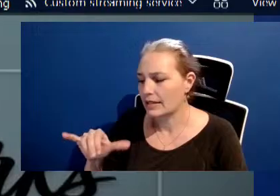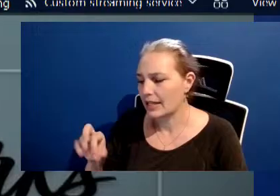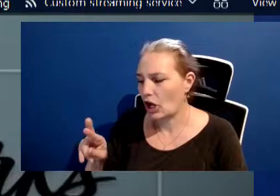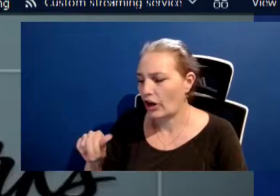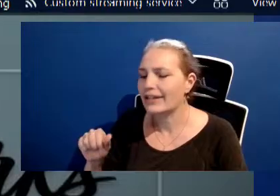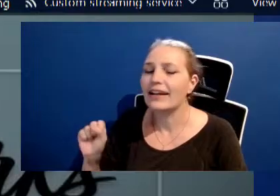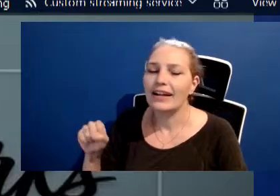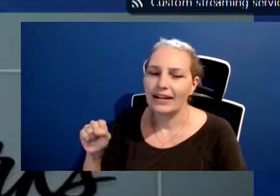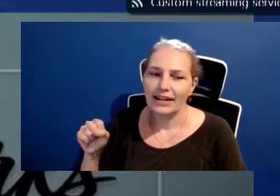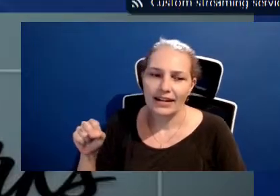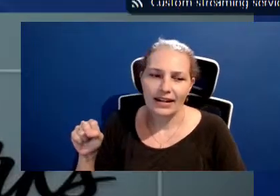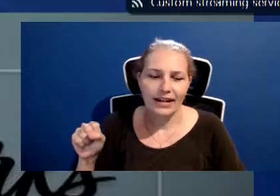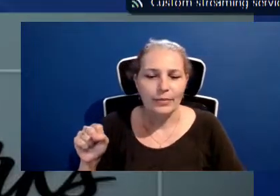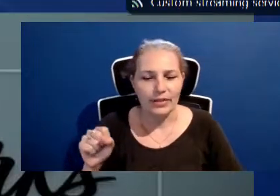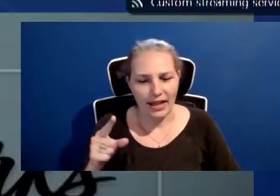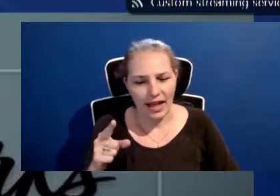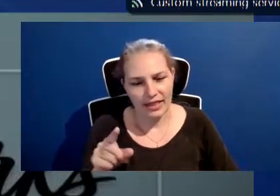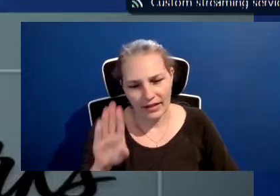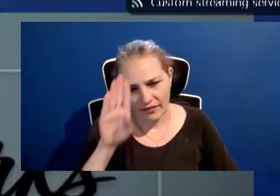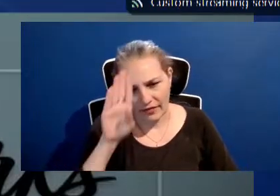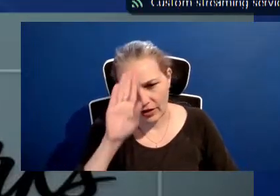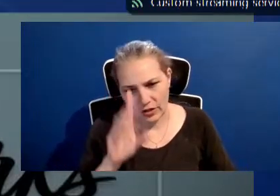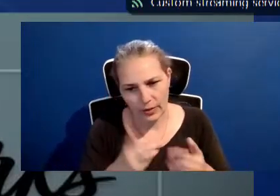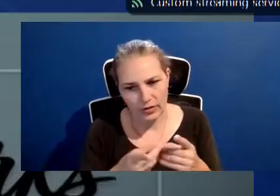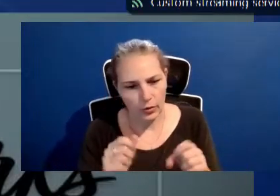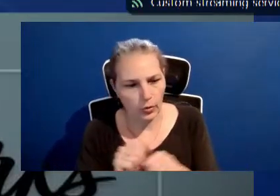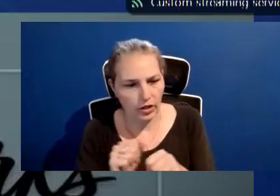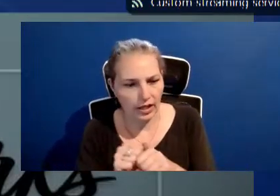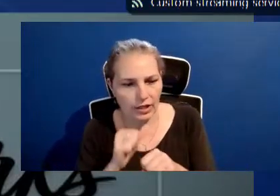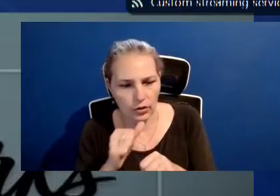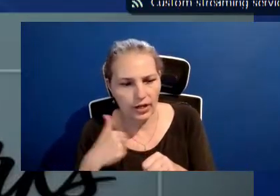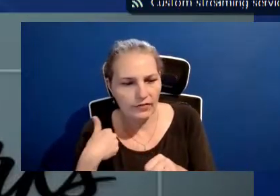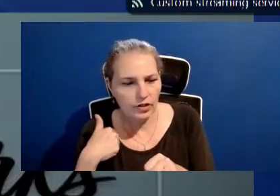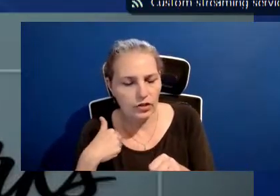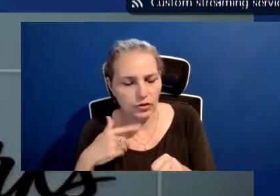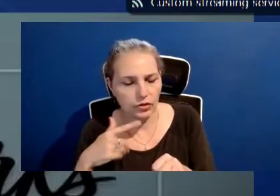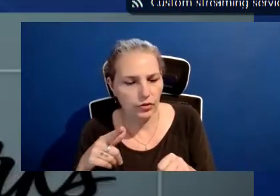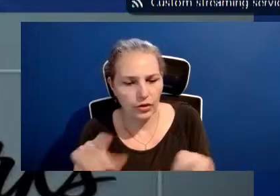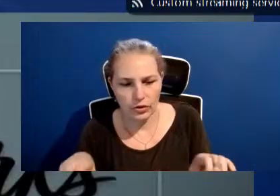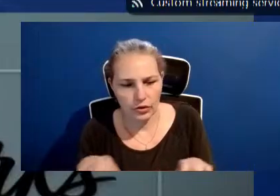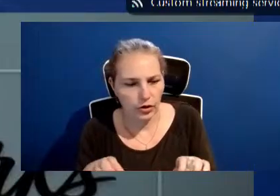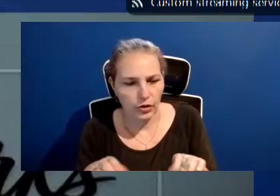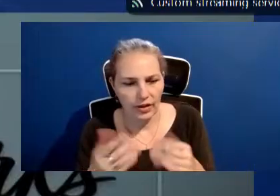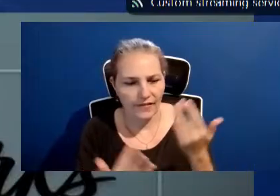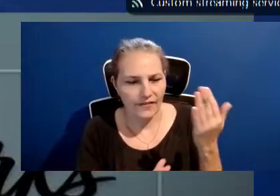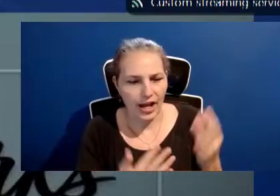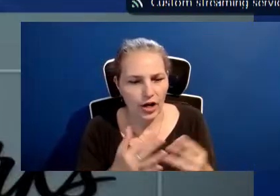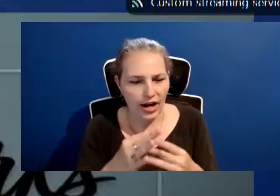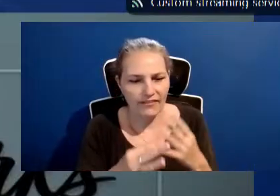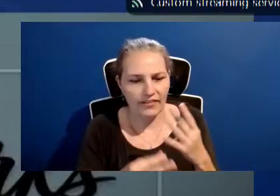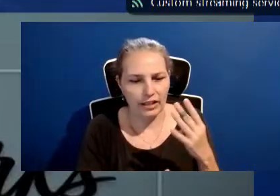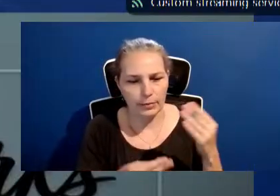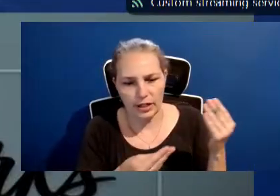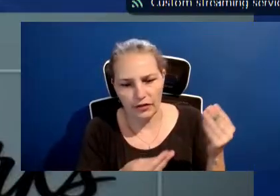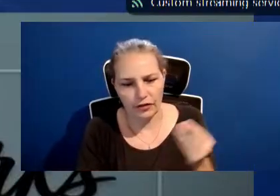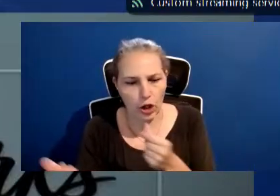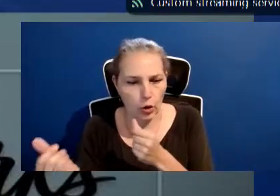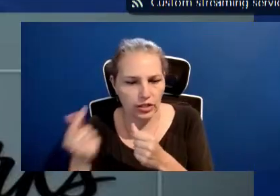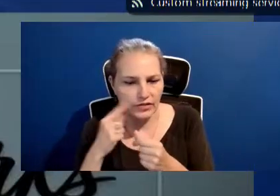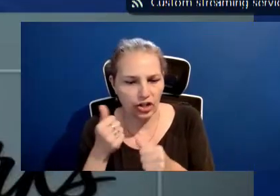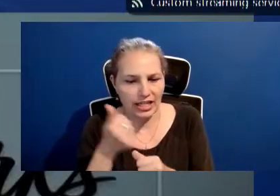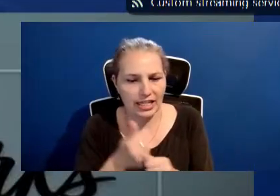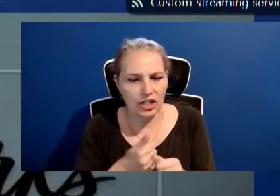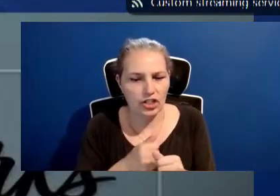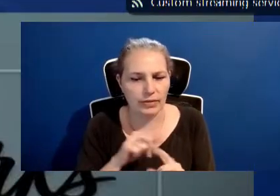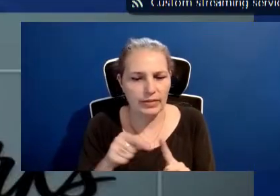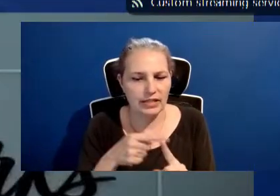have to do fire availability flows for each specific project, right? That we have them in for areas. And so that is in